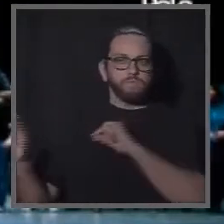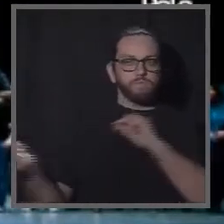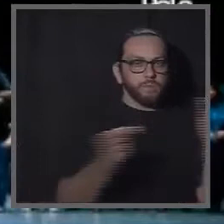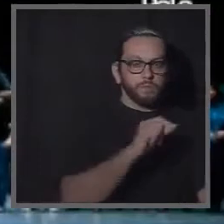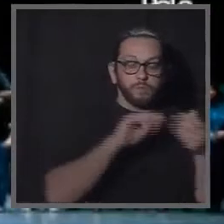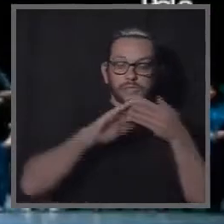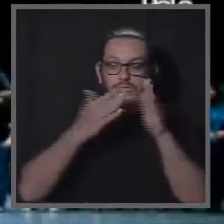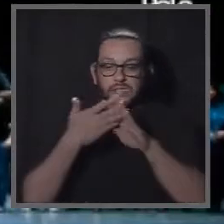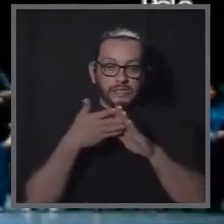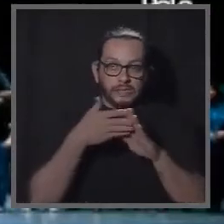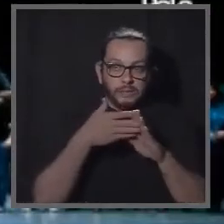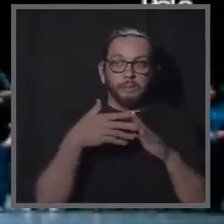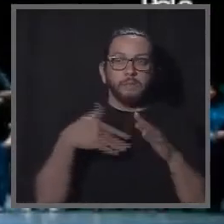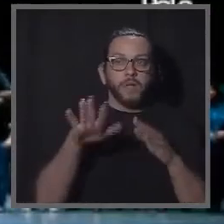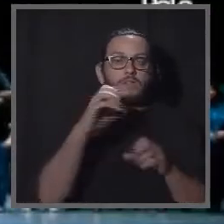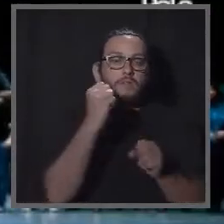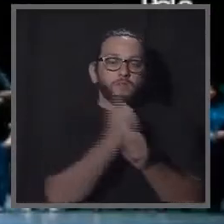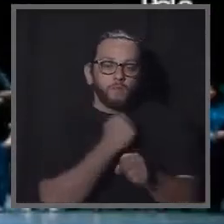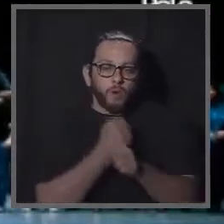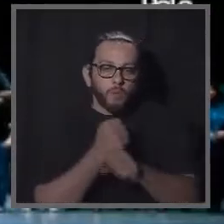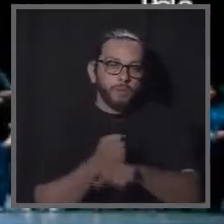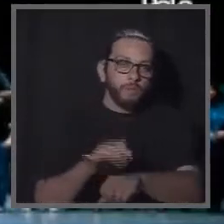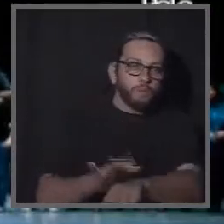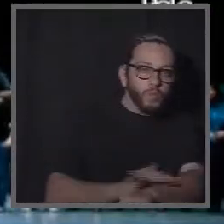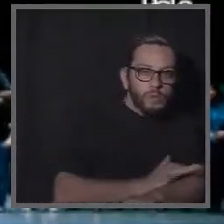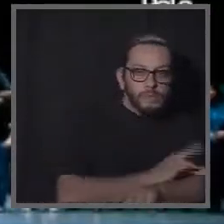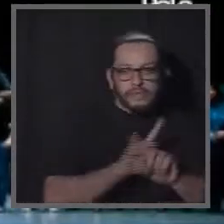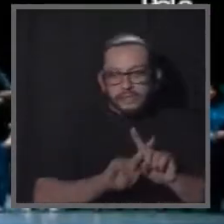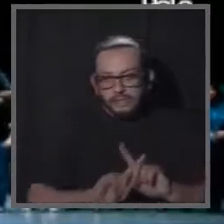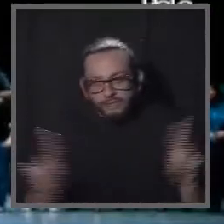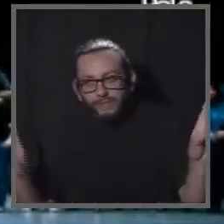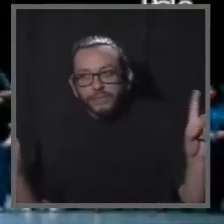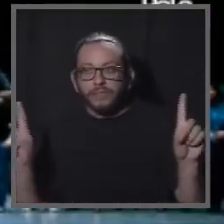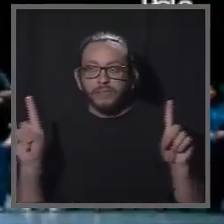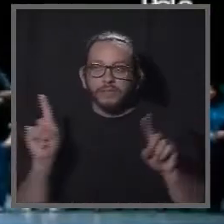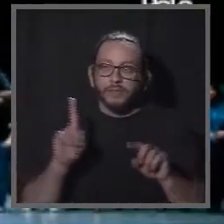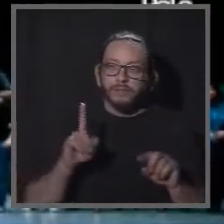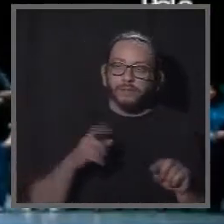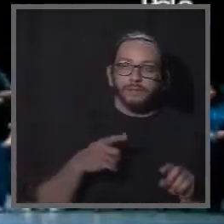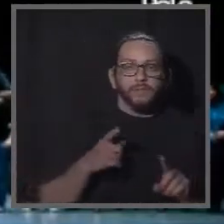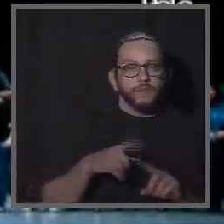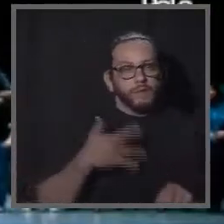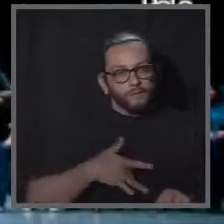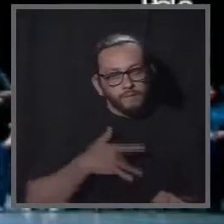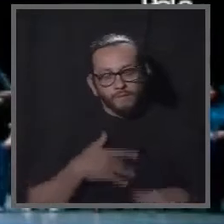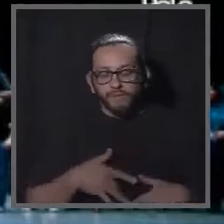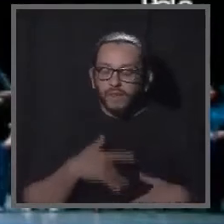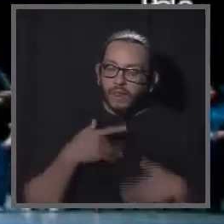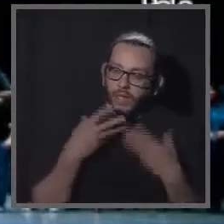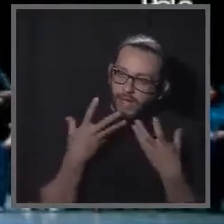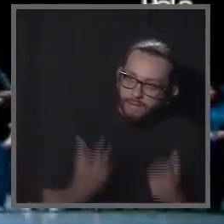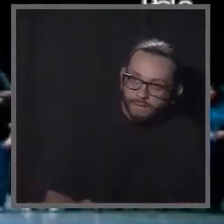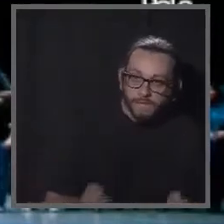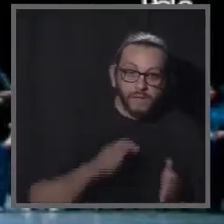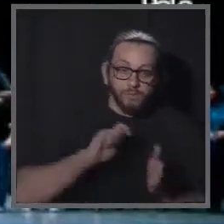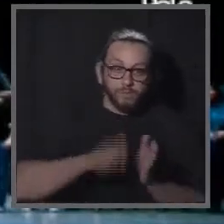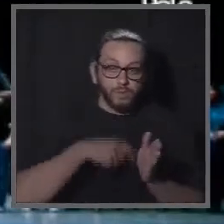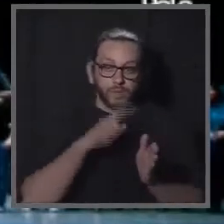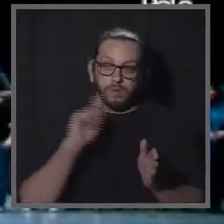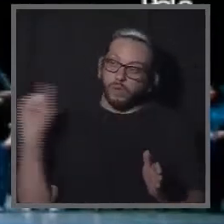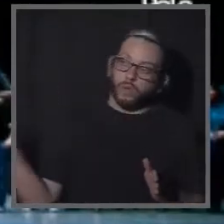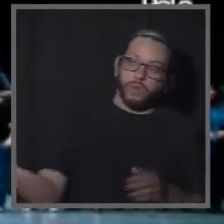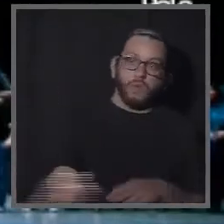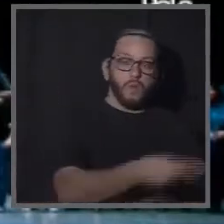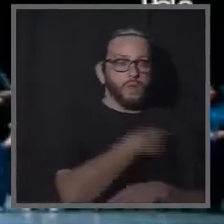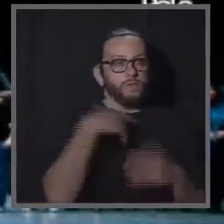course. This was discussed in a poetic and symbolic way. And so this was a project where we